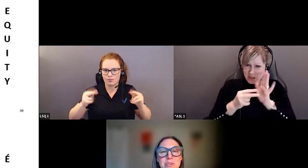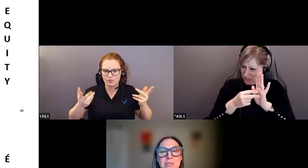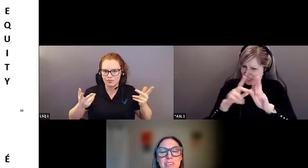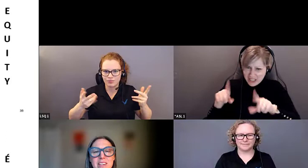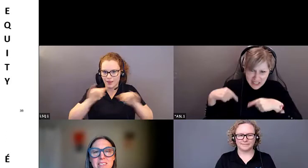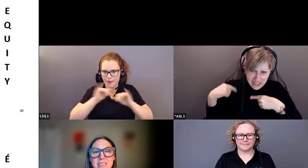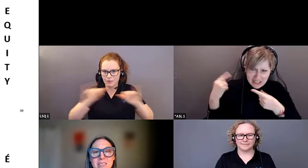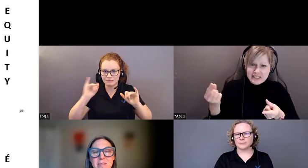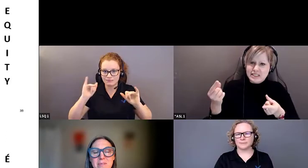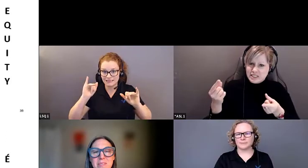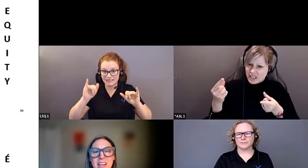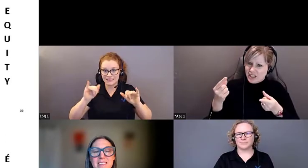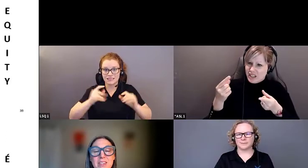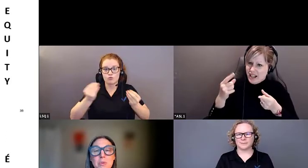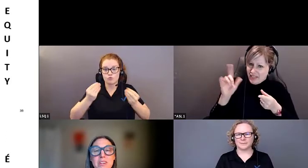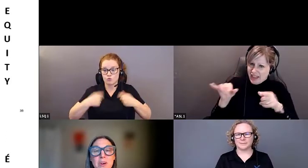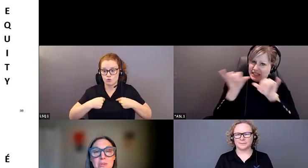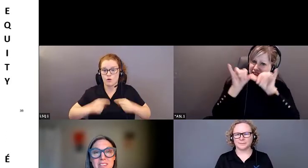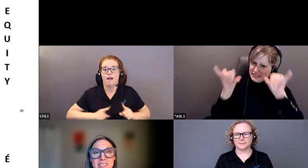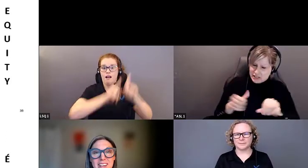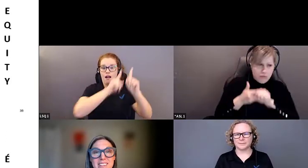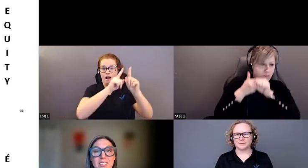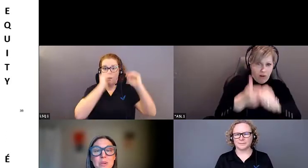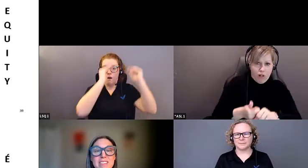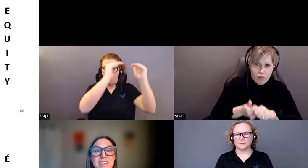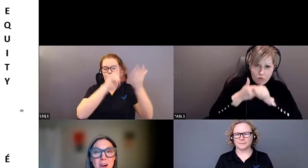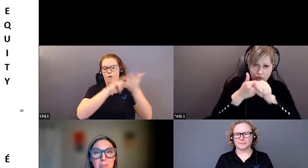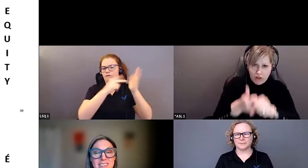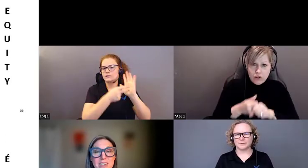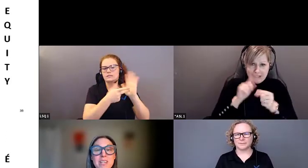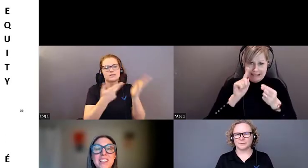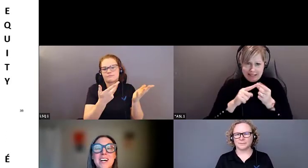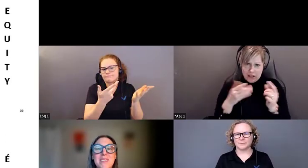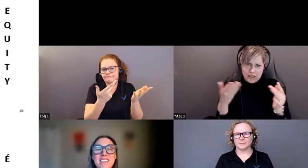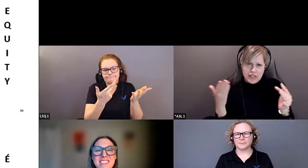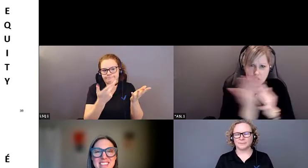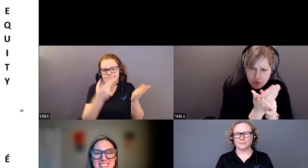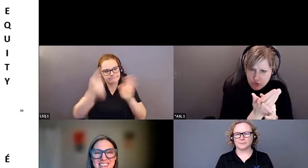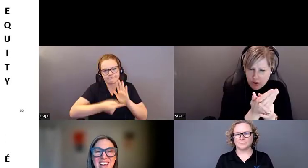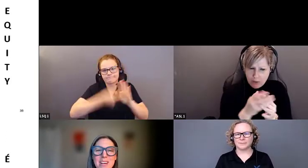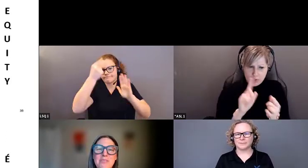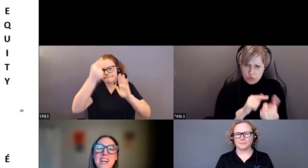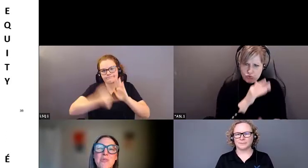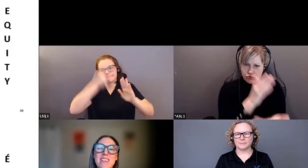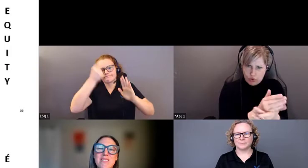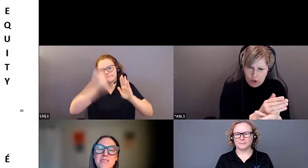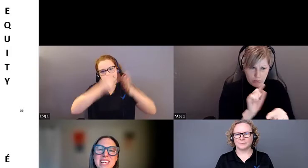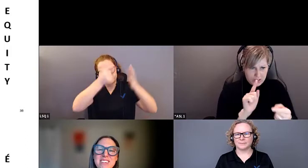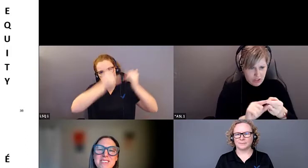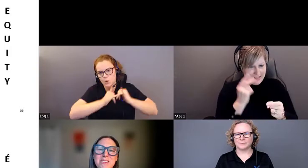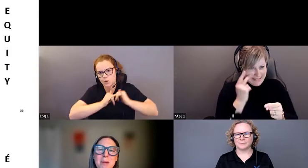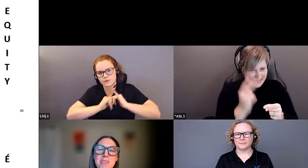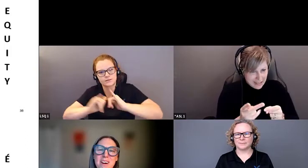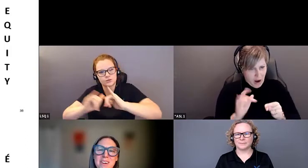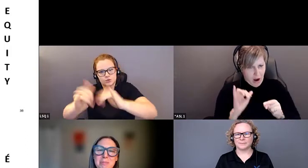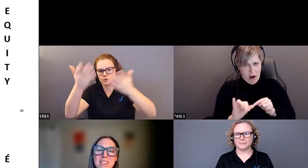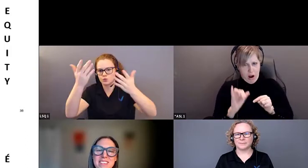to reproduce it until we don't, until we stop, until we can come to see it and find ways to